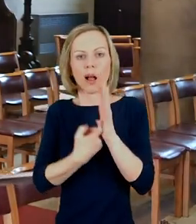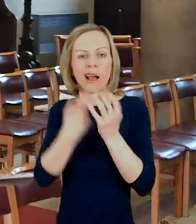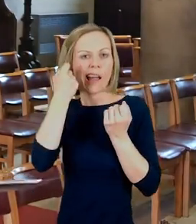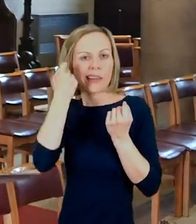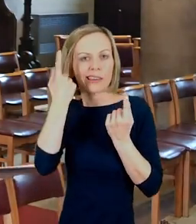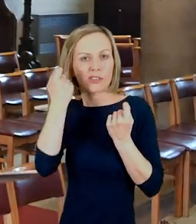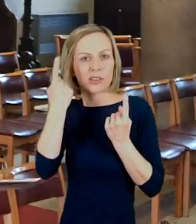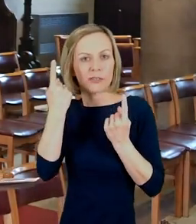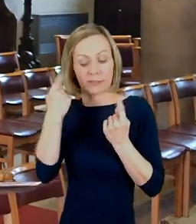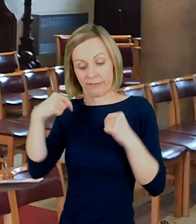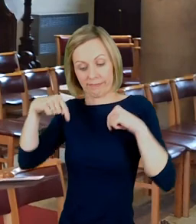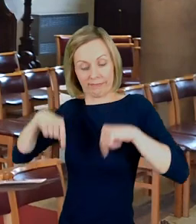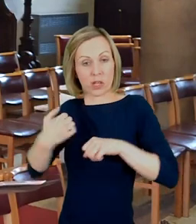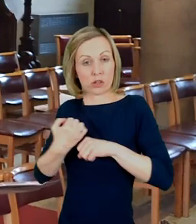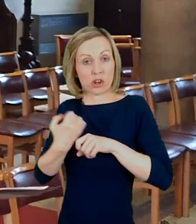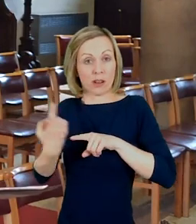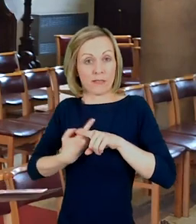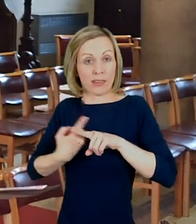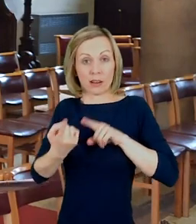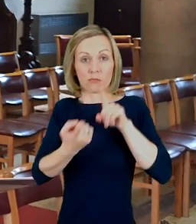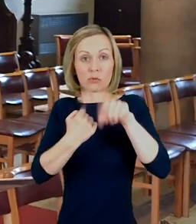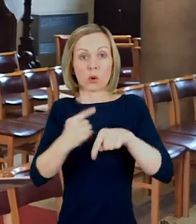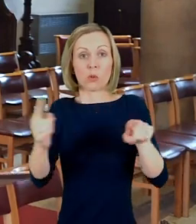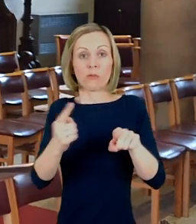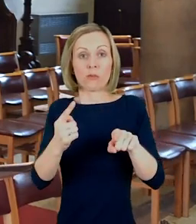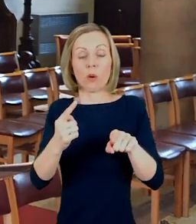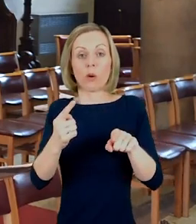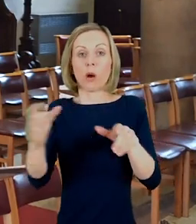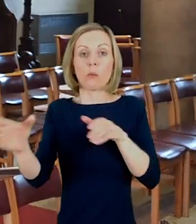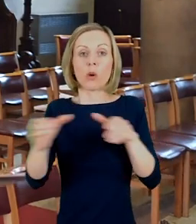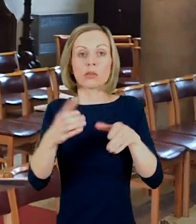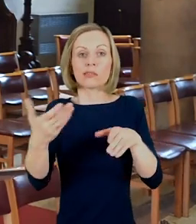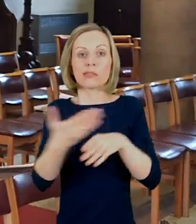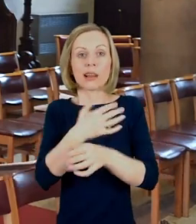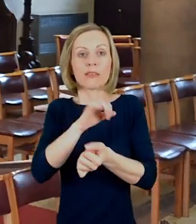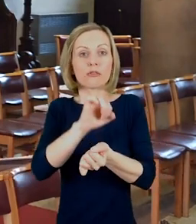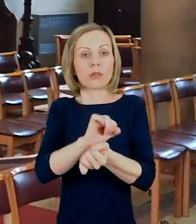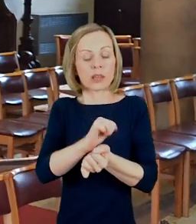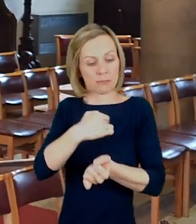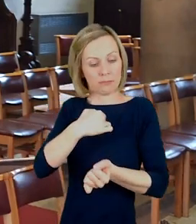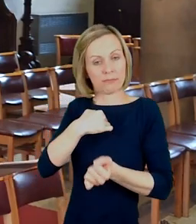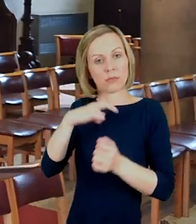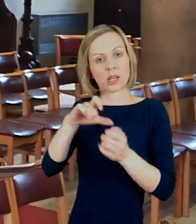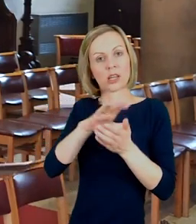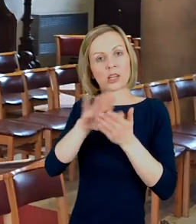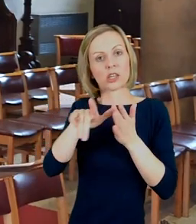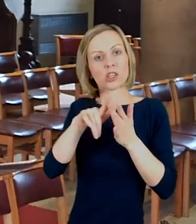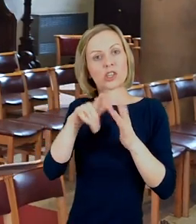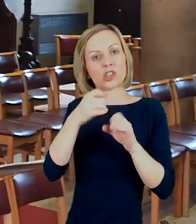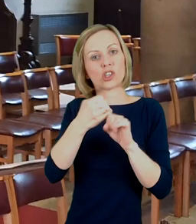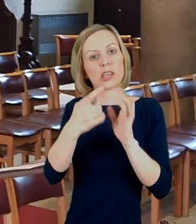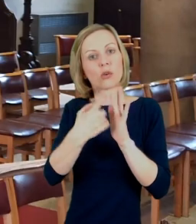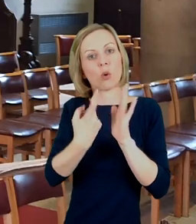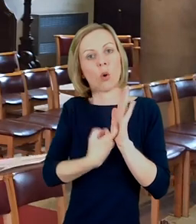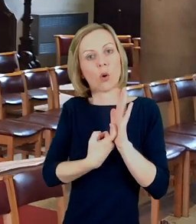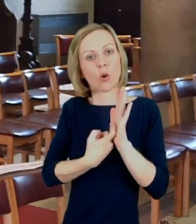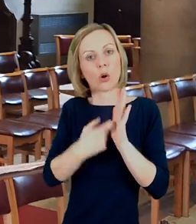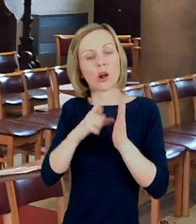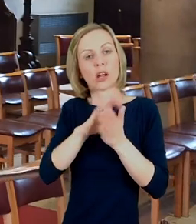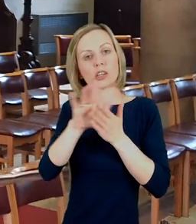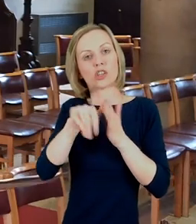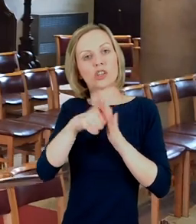Church of England's response to modern slavery. My name is Chigor Chike. I am the vicar of Emmanuel